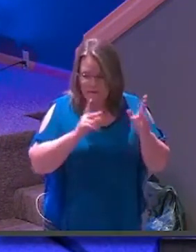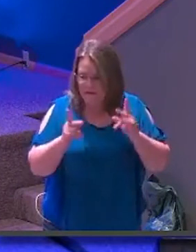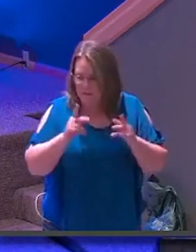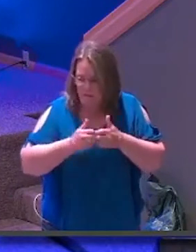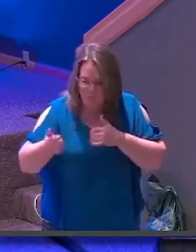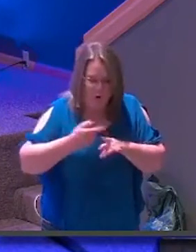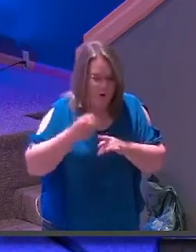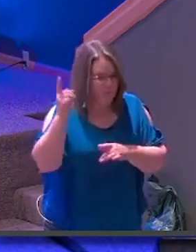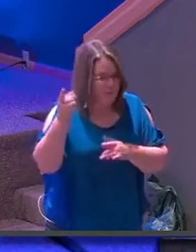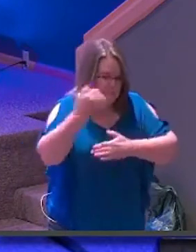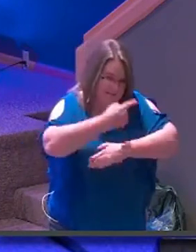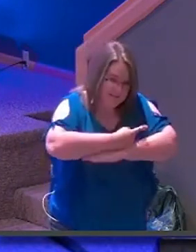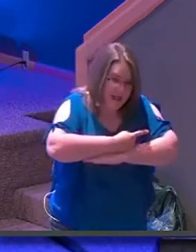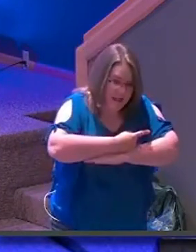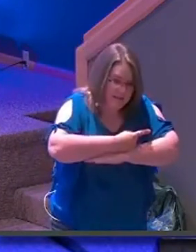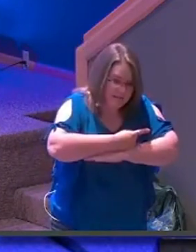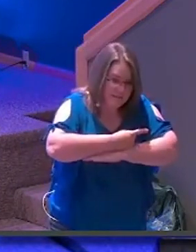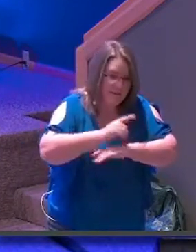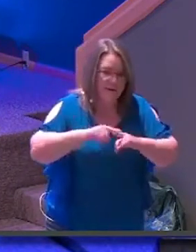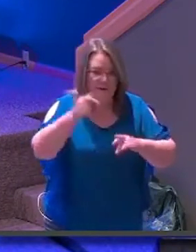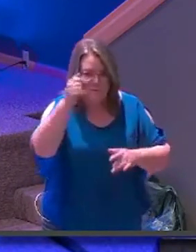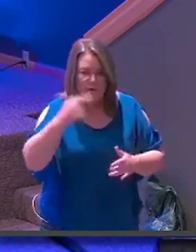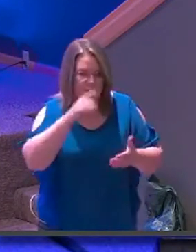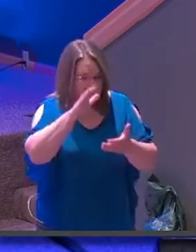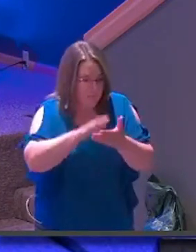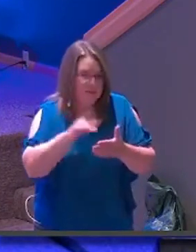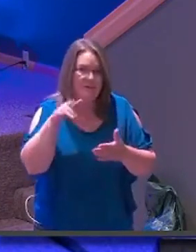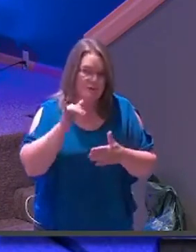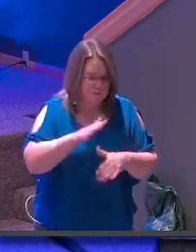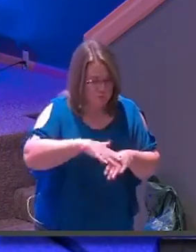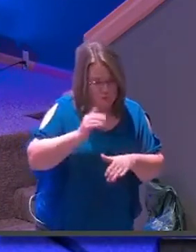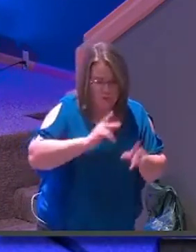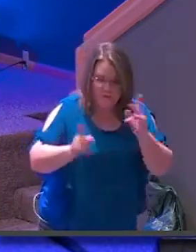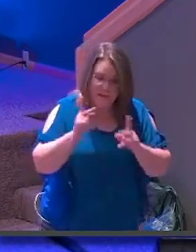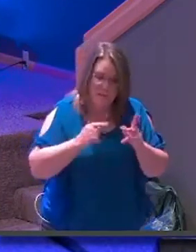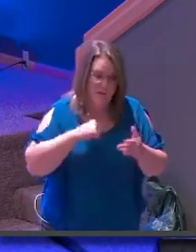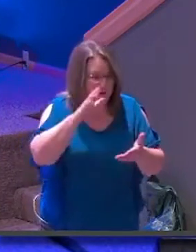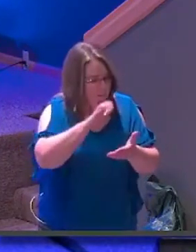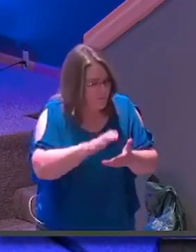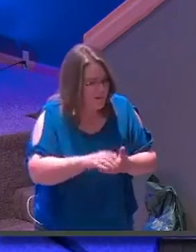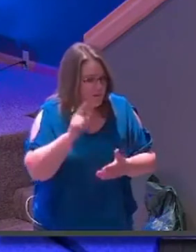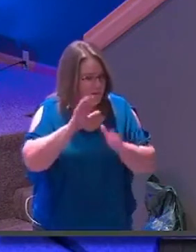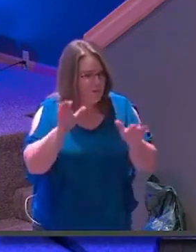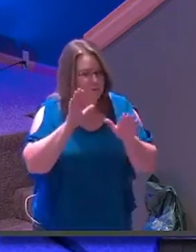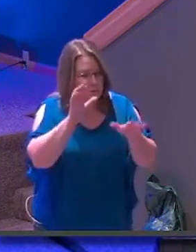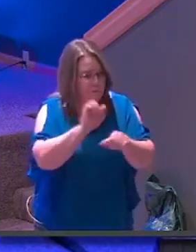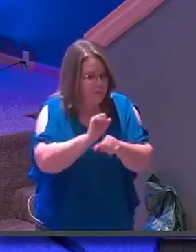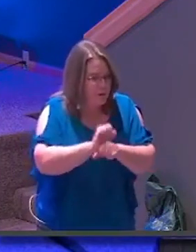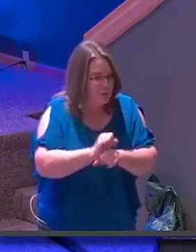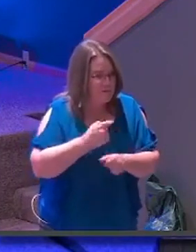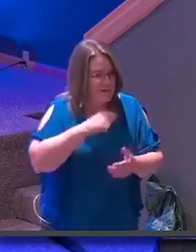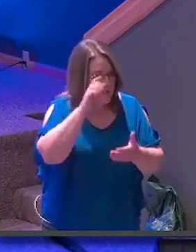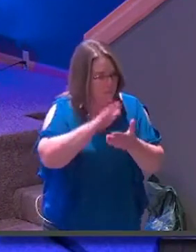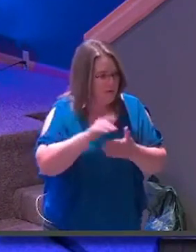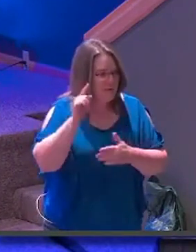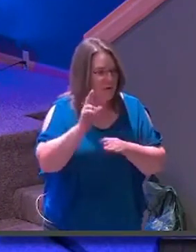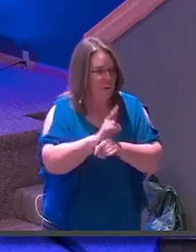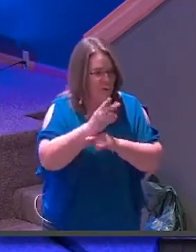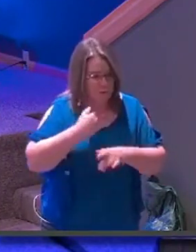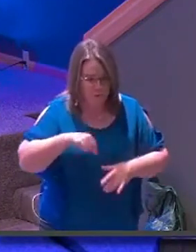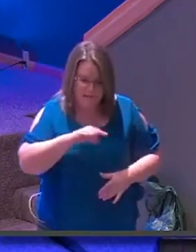today. But God, I believe that you're still calling people, and I believe that you're going to do miracles. I believe that you're going to use us, even